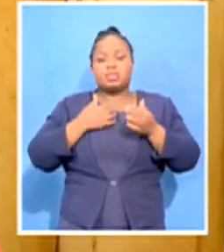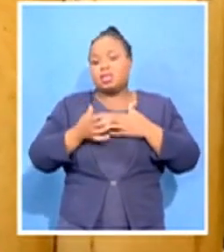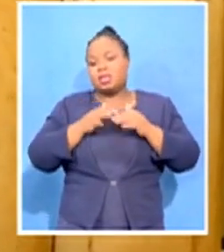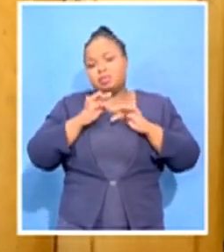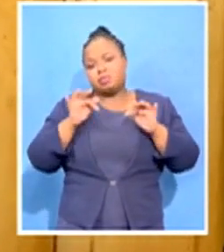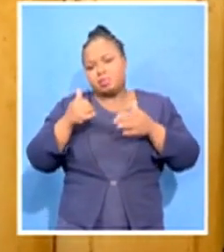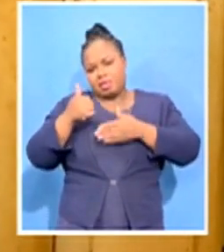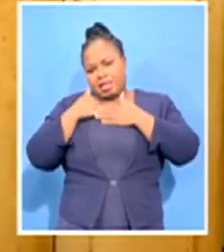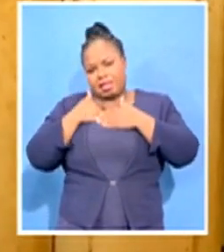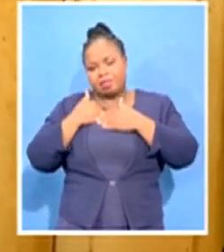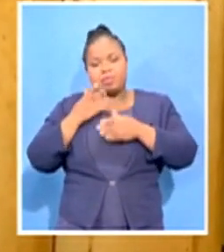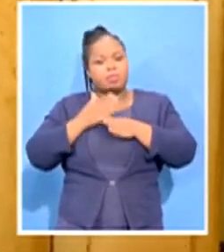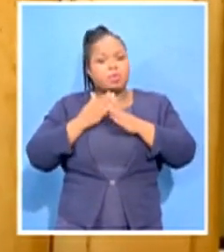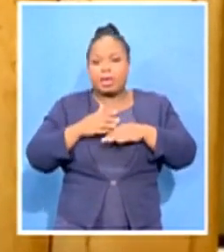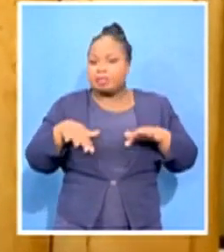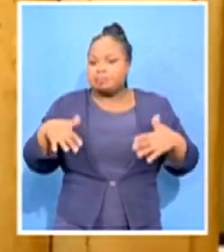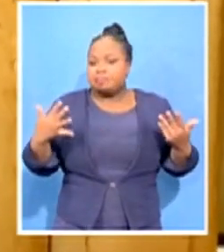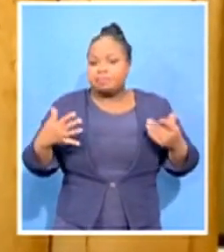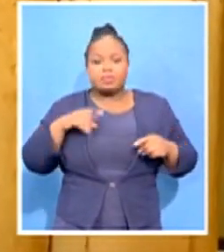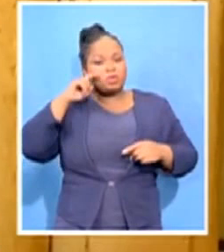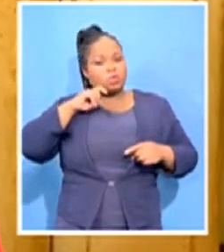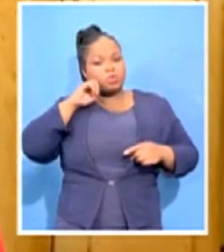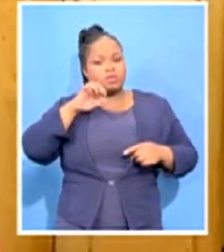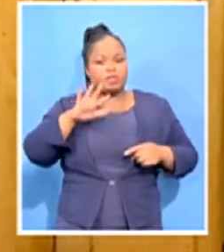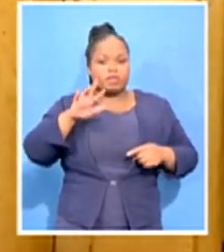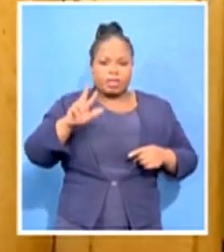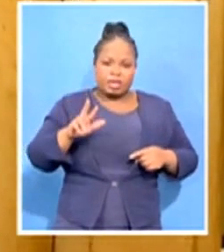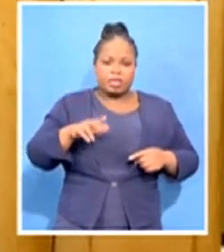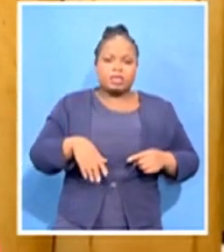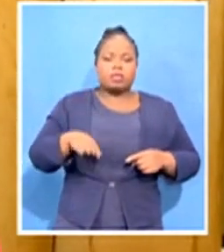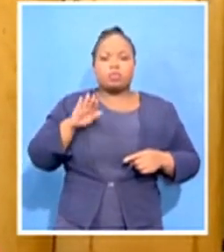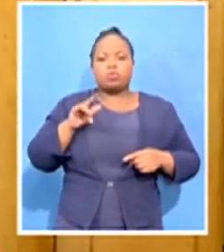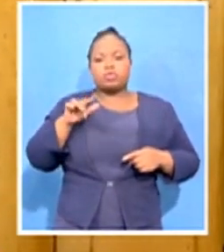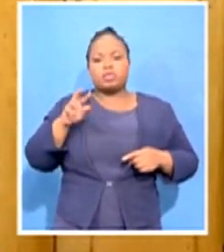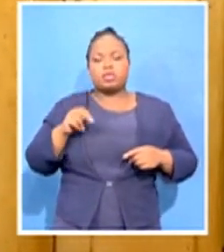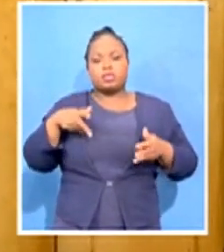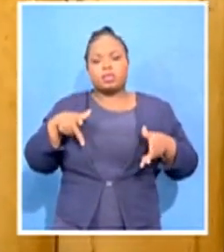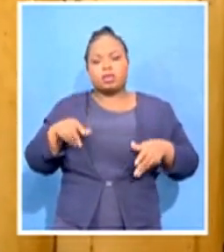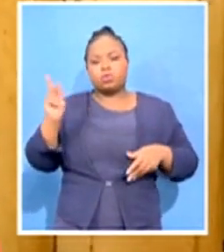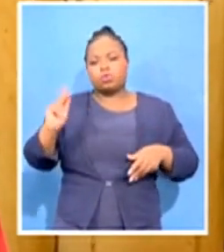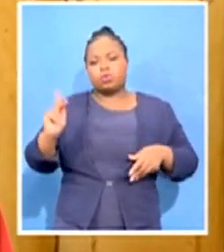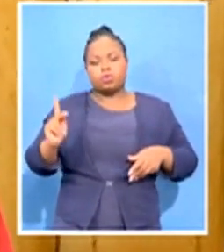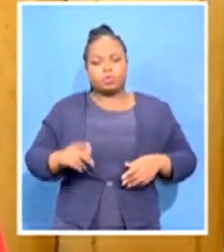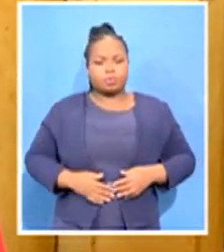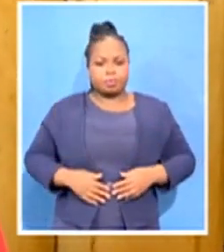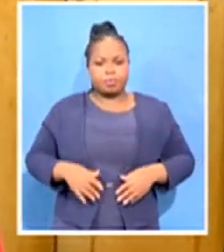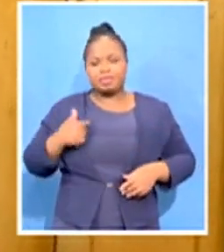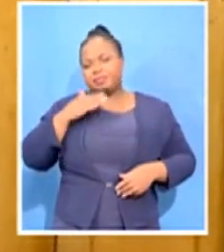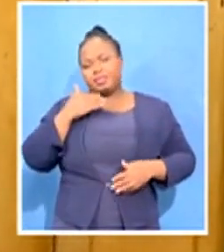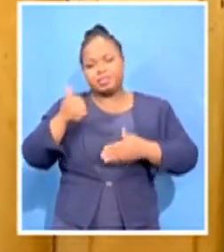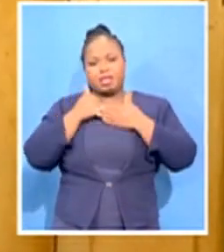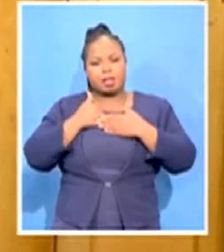15, 8 years. I'm a khalaboi boyzinsajan in Kukonu Matalin Street. I need any help from the government for anyone who could